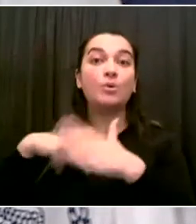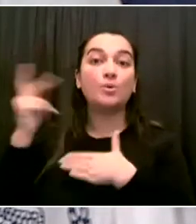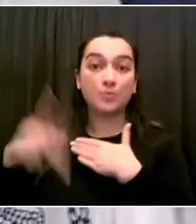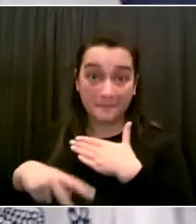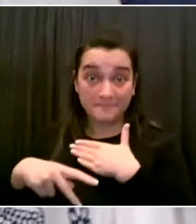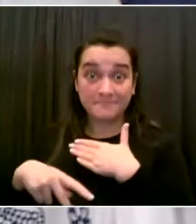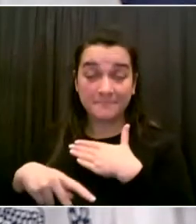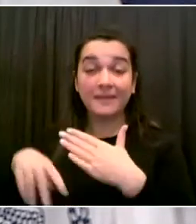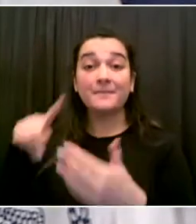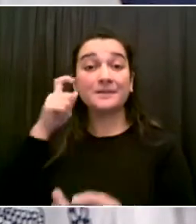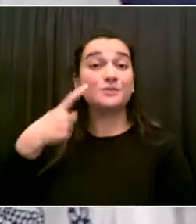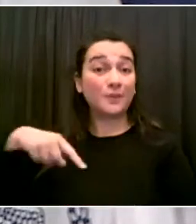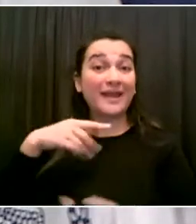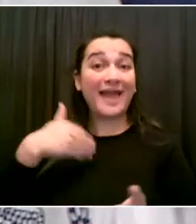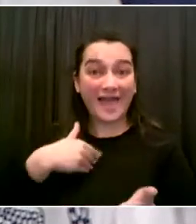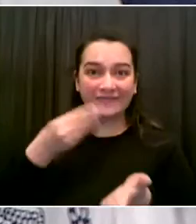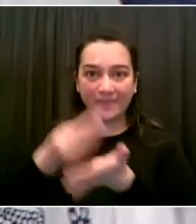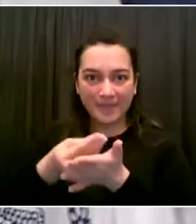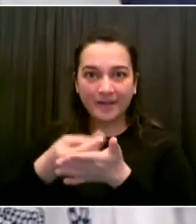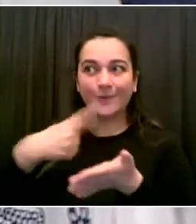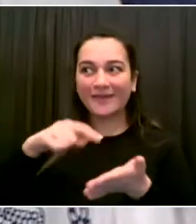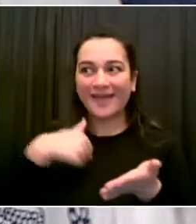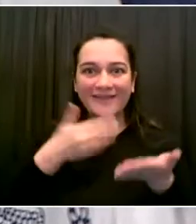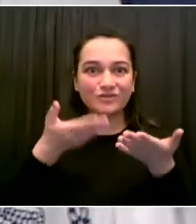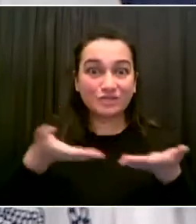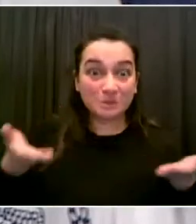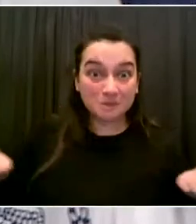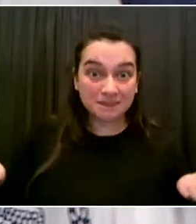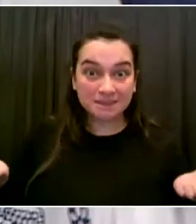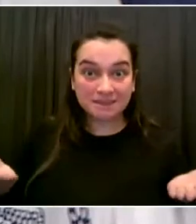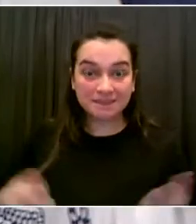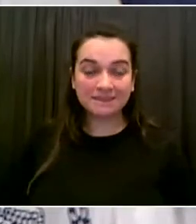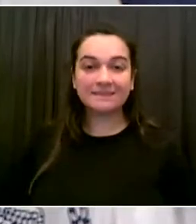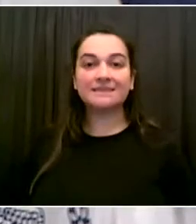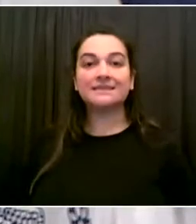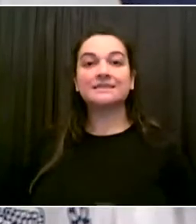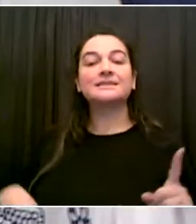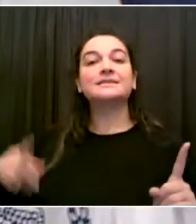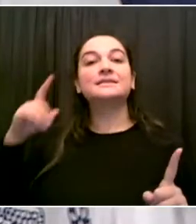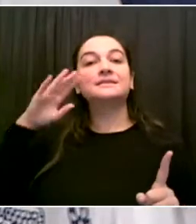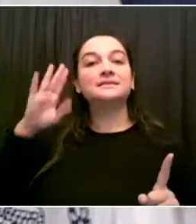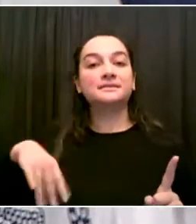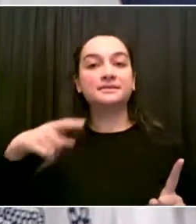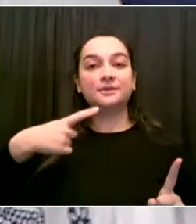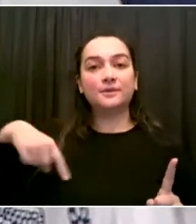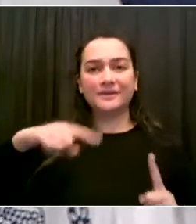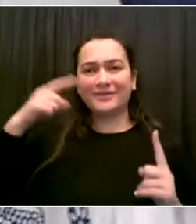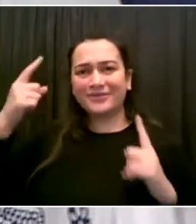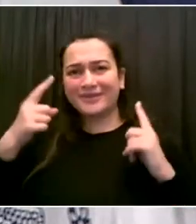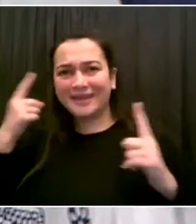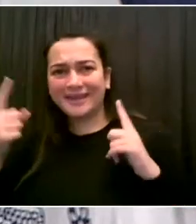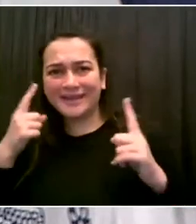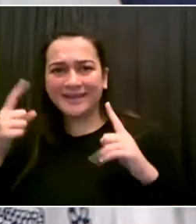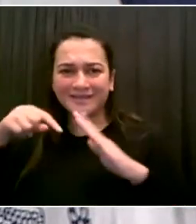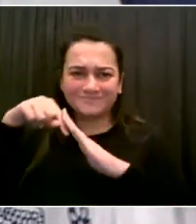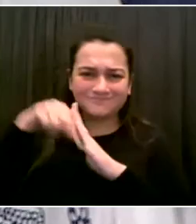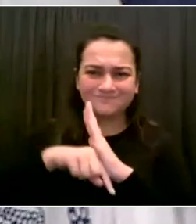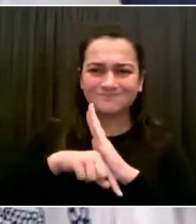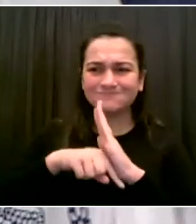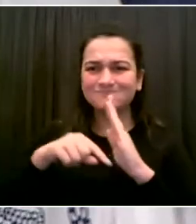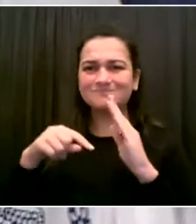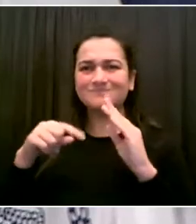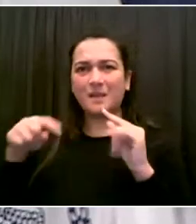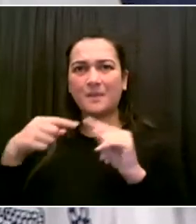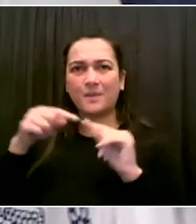to be talent. I'll turn to the chancellor on this point, but we obviously have thought very carefully about the talent that we'll need both